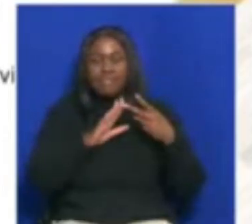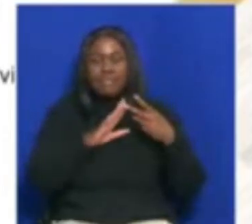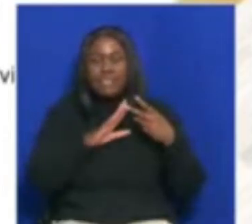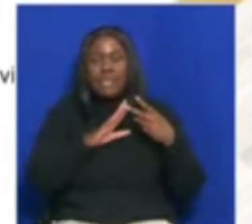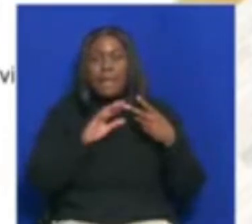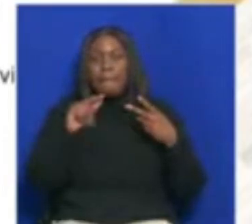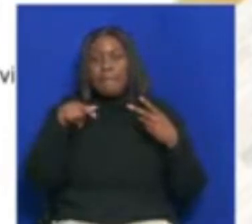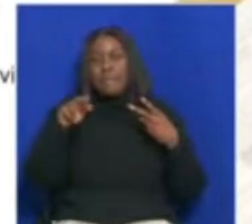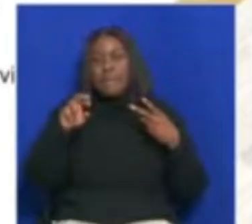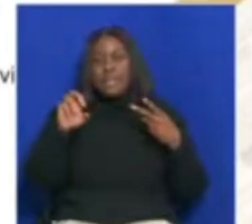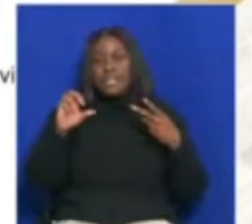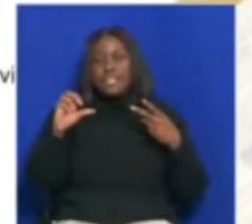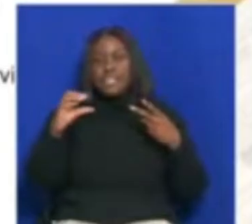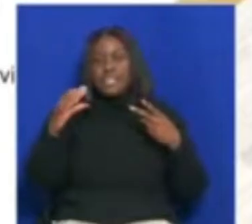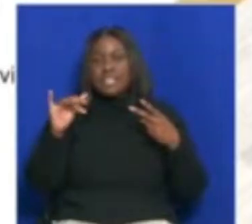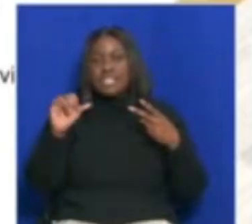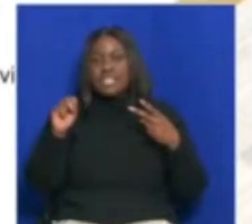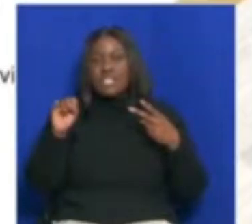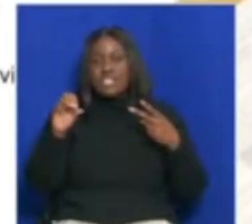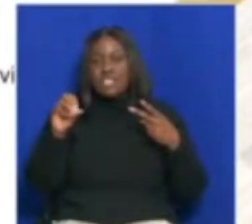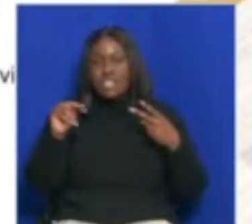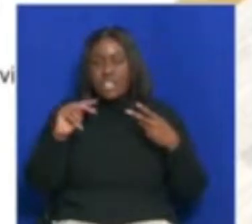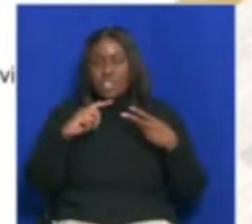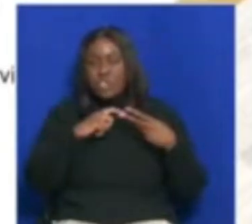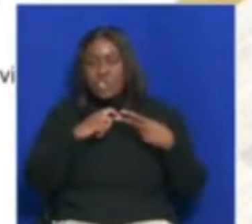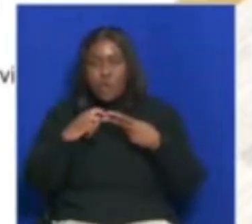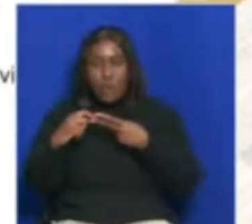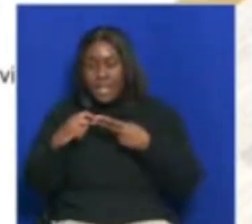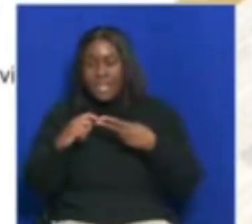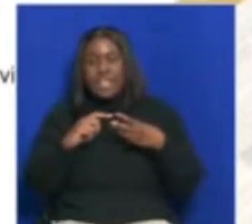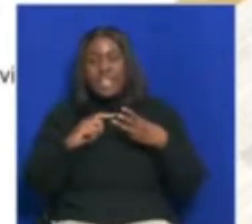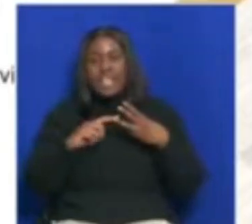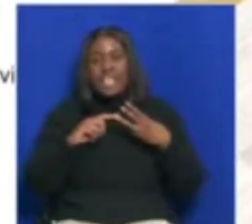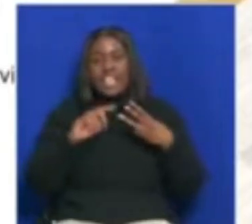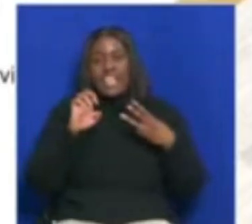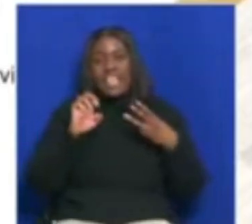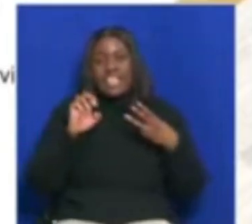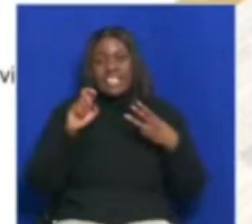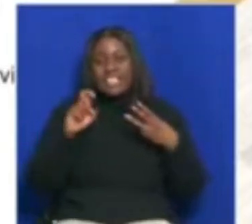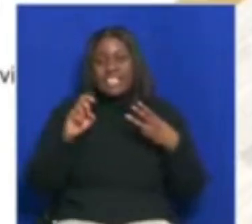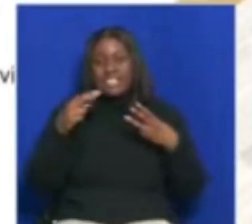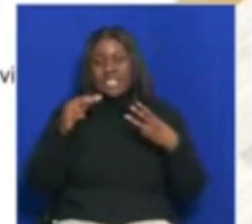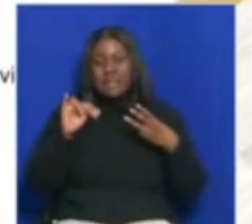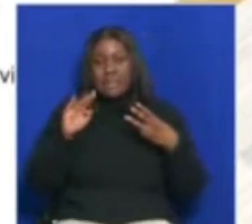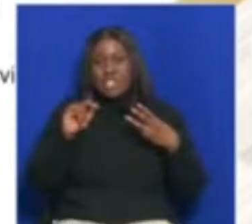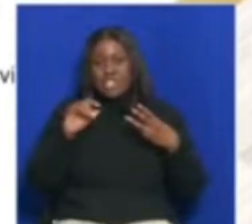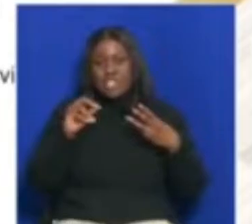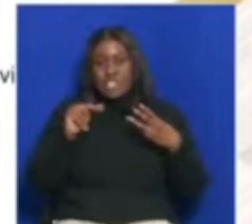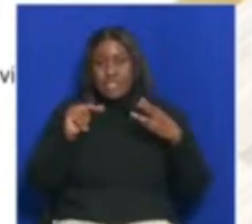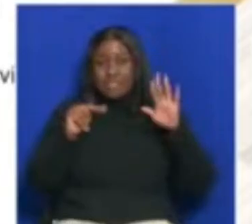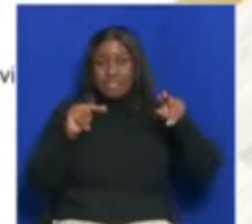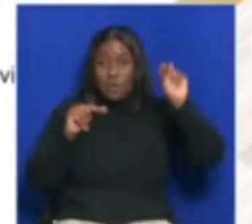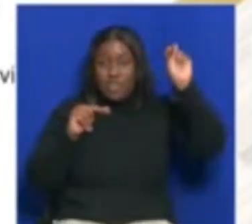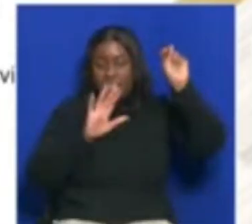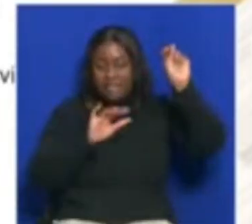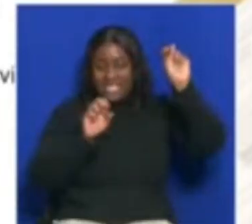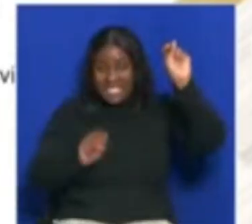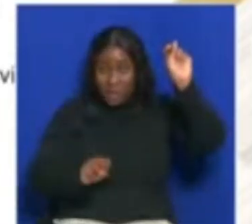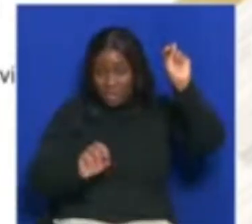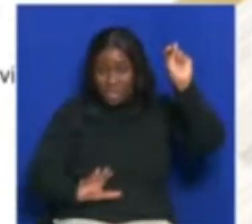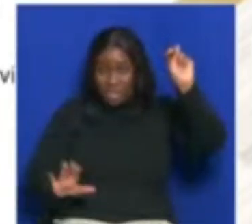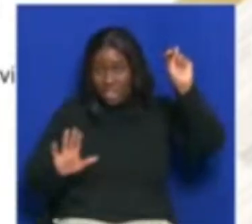Exhibit Towing Company. In the south areas, you got Unique Towings in Brighton Beach, Durban South Tow